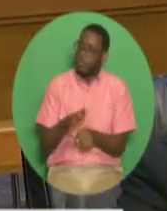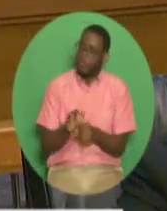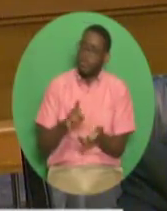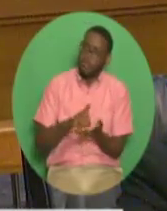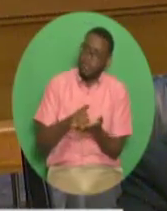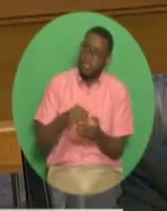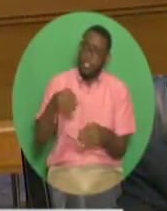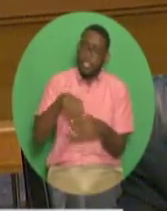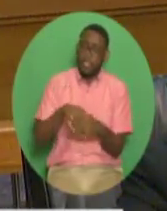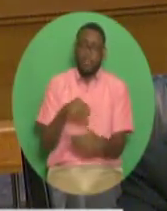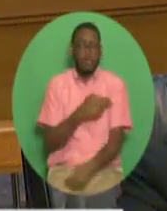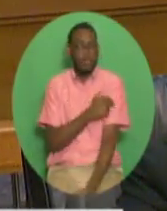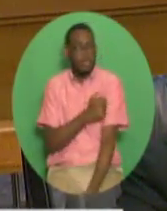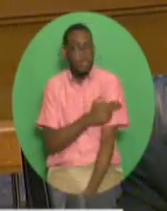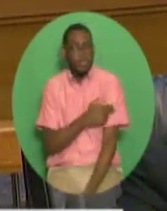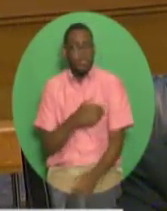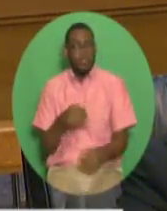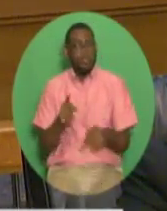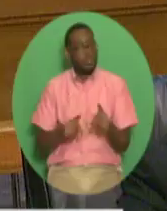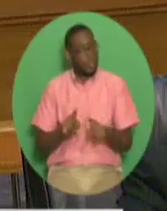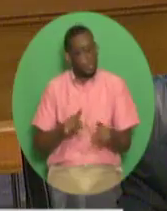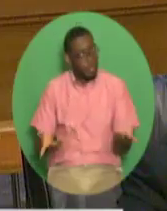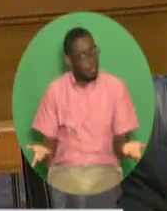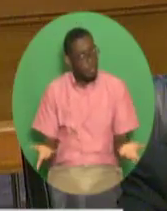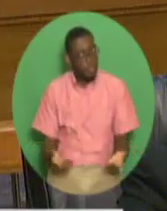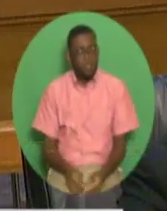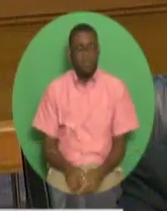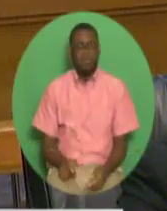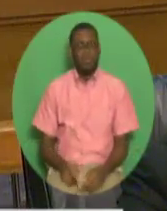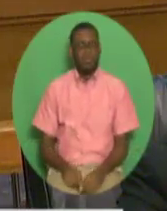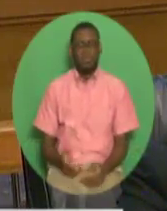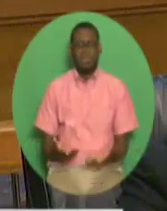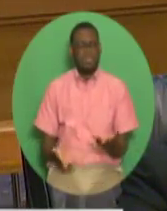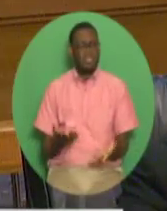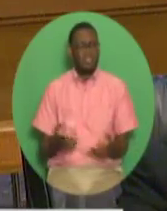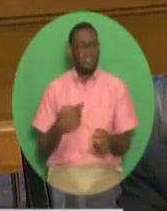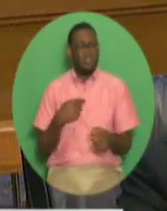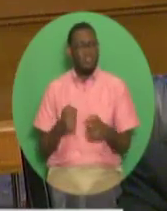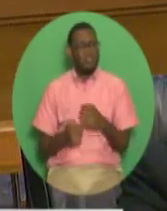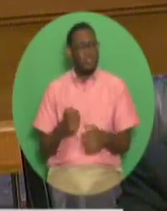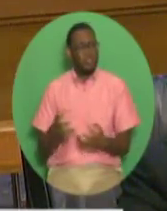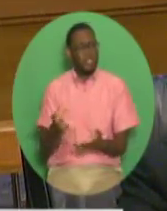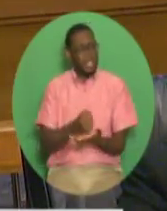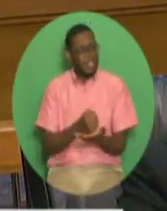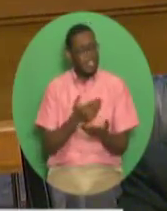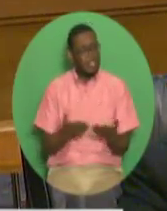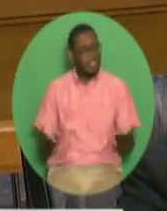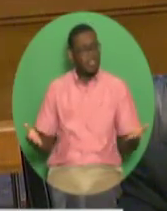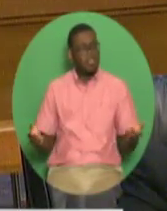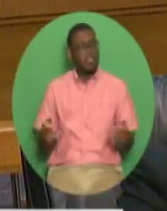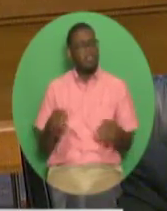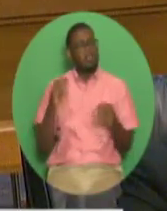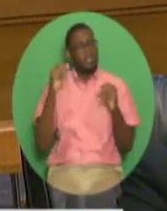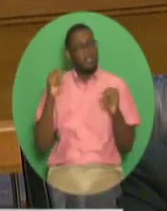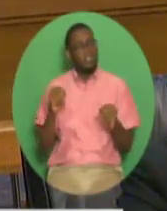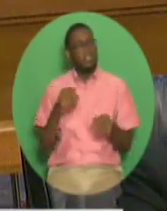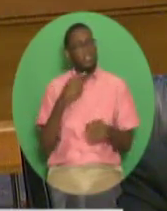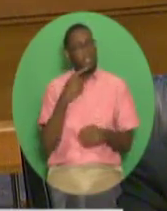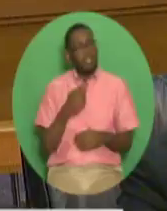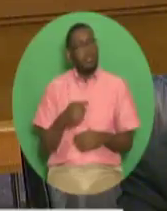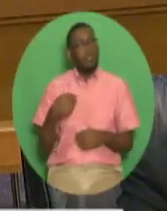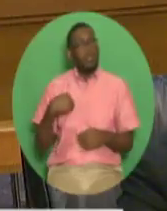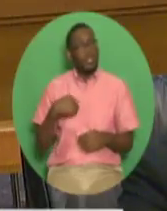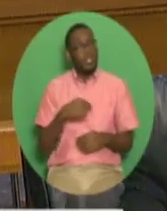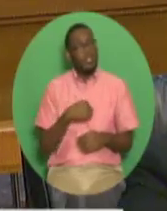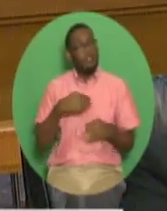hospitals, whether it is a procurement problem. I know the Minister has indicated that this matter was being addressed, and I look forward to an update on that